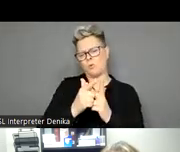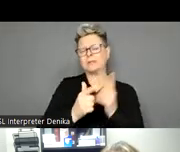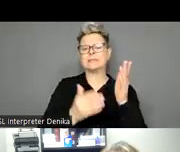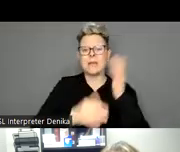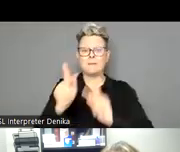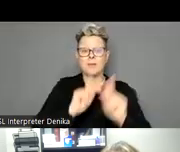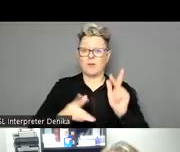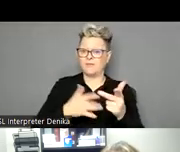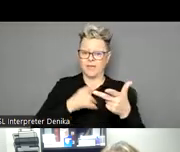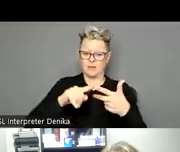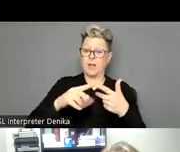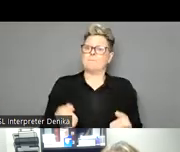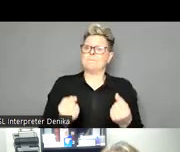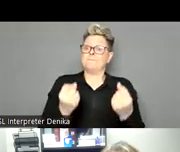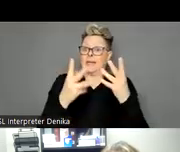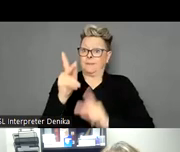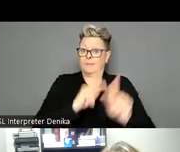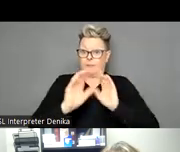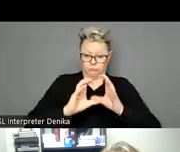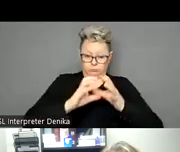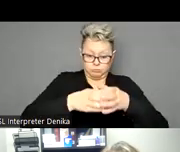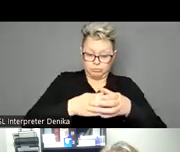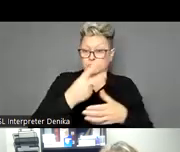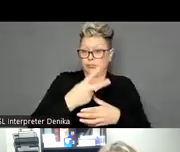attorney, but I guess I tend to think